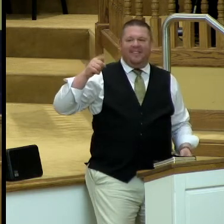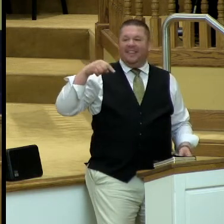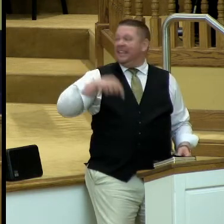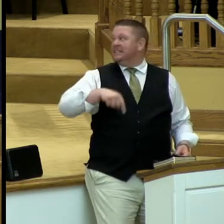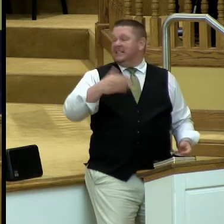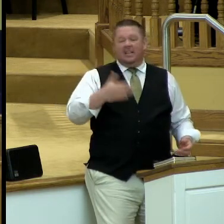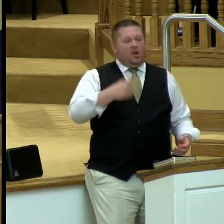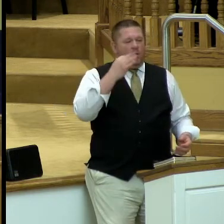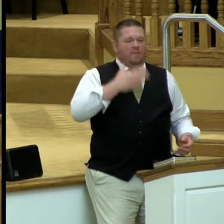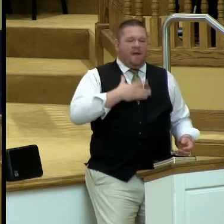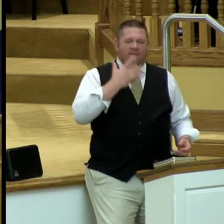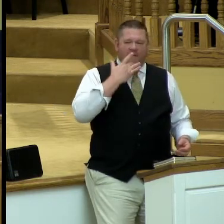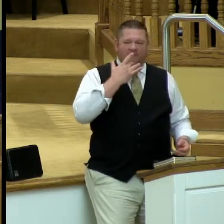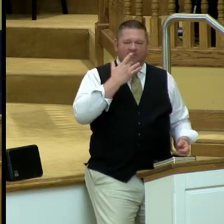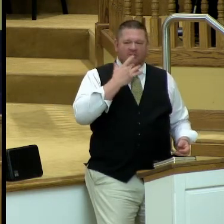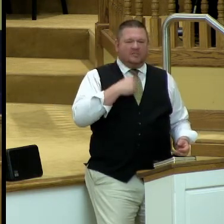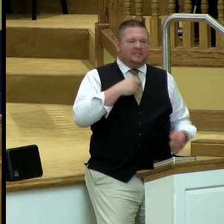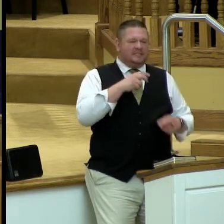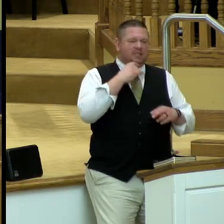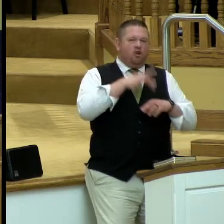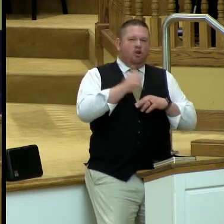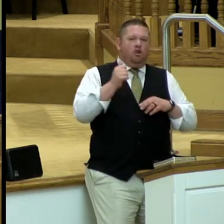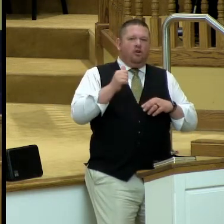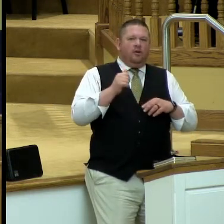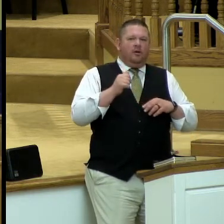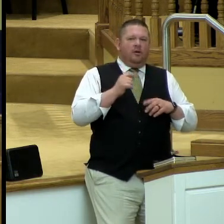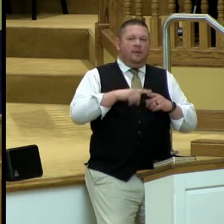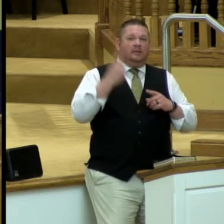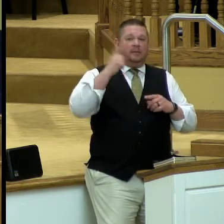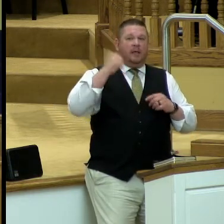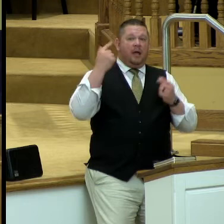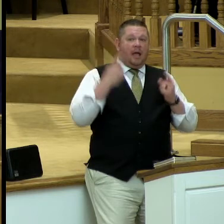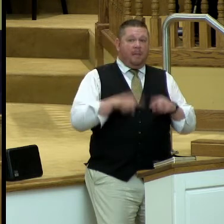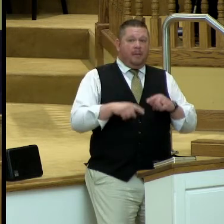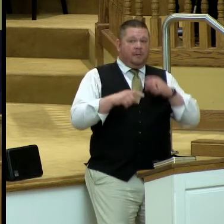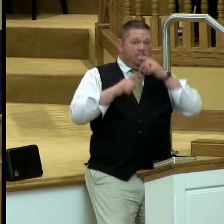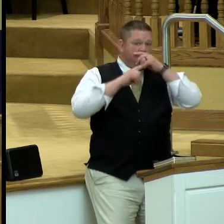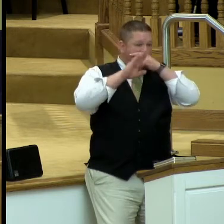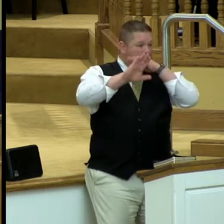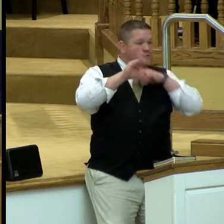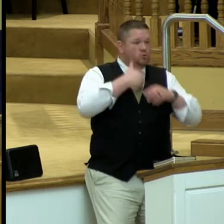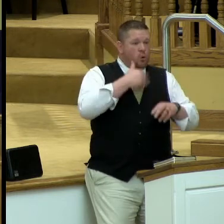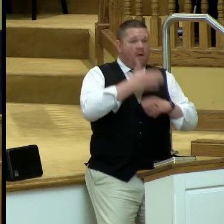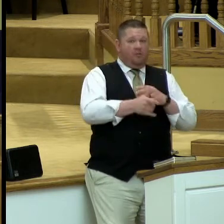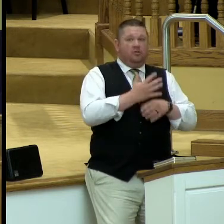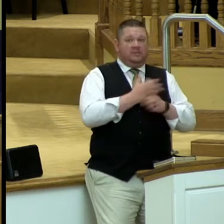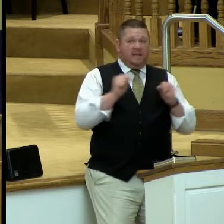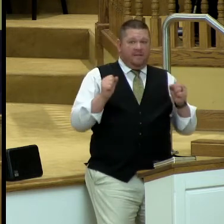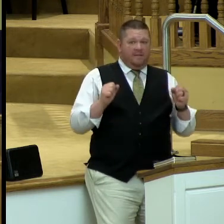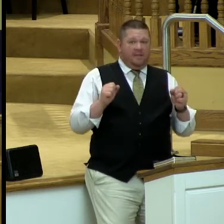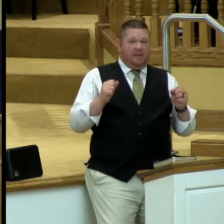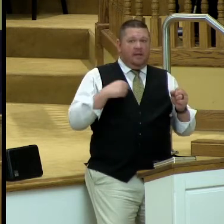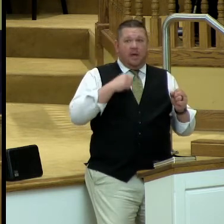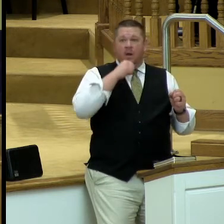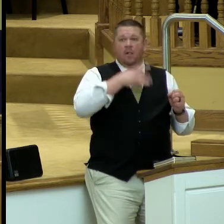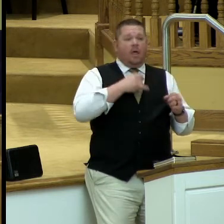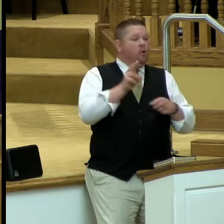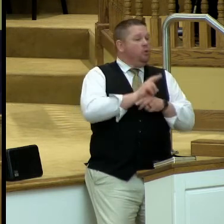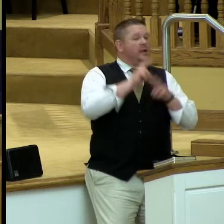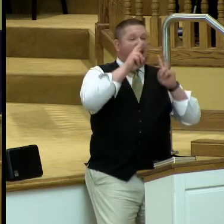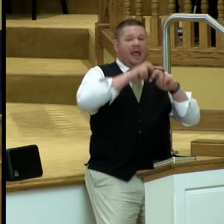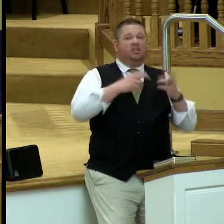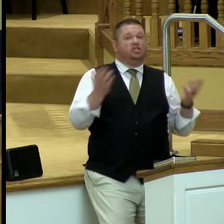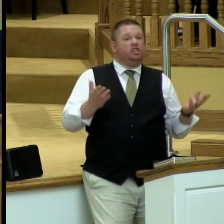This one right here is probably one of my favorites. I kind of said it earlier. Something else happens to your soul after you get saved. I don't like